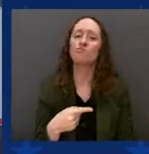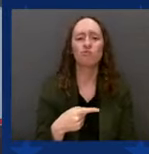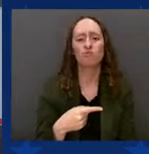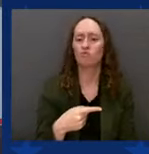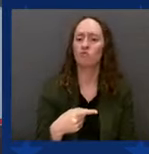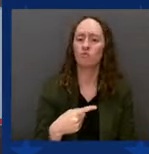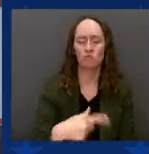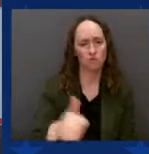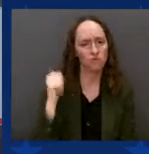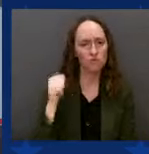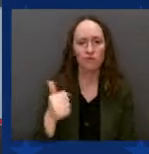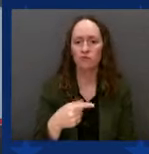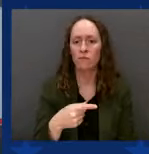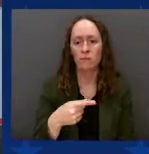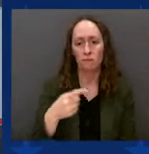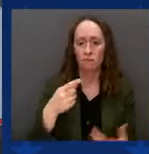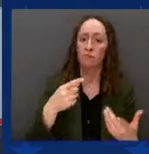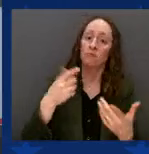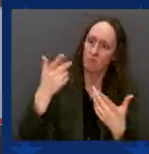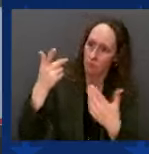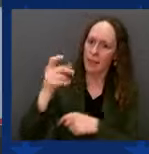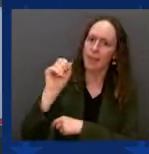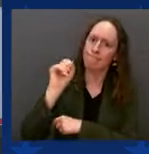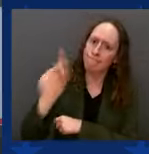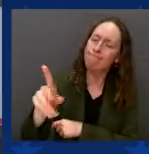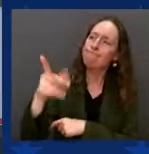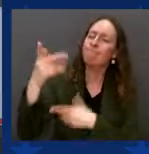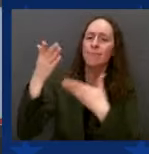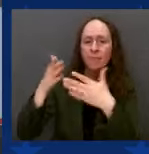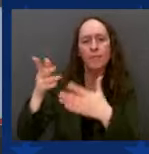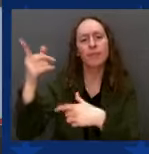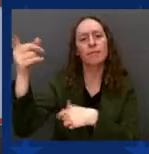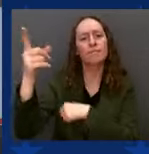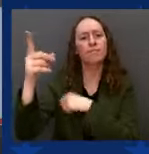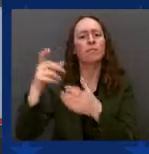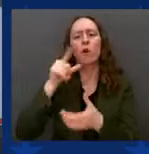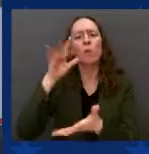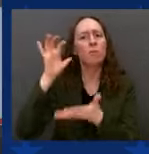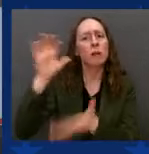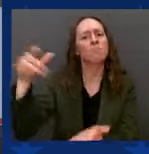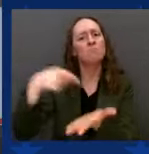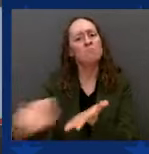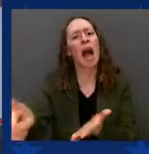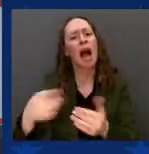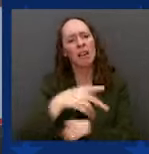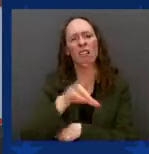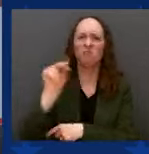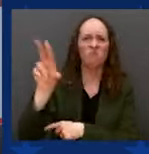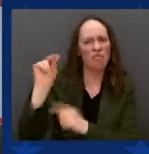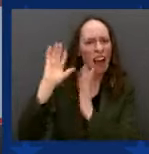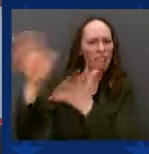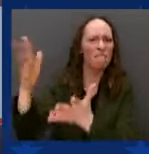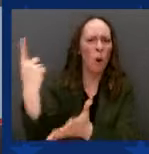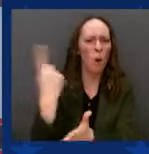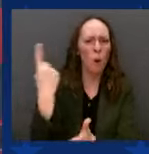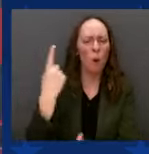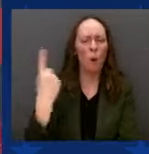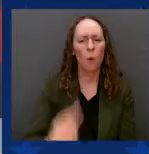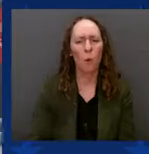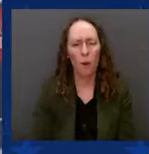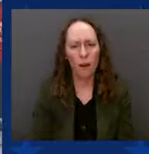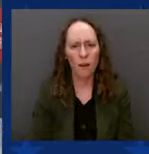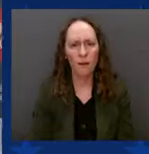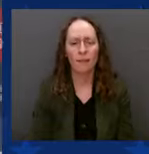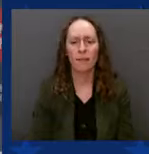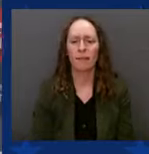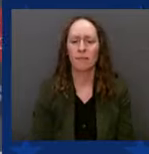let me ask you, I mean this sincerely, you don't have to if you feel self-conscious about it, but raise your hand. Anybody who thinks our present federal